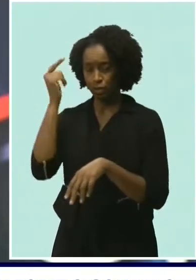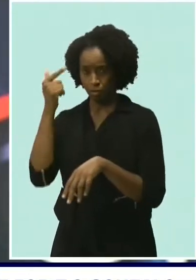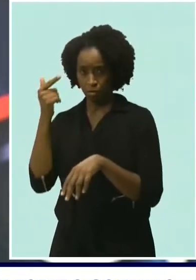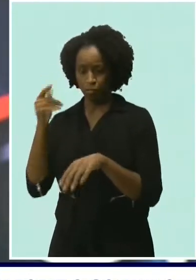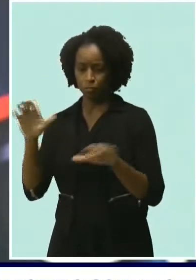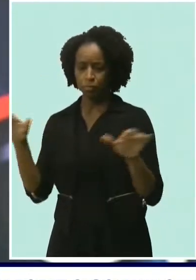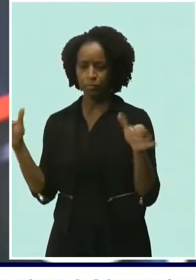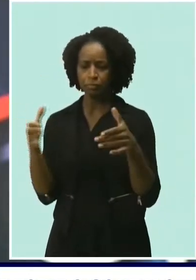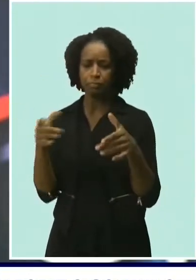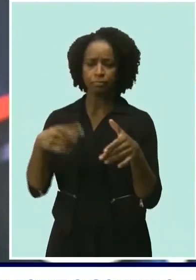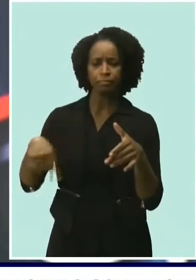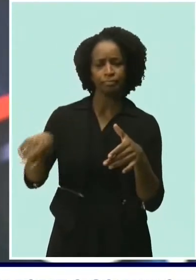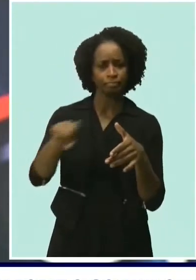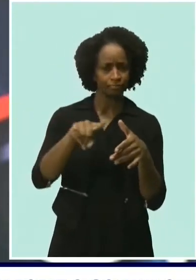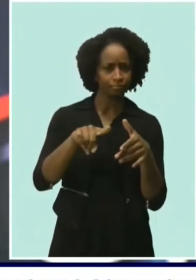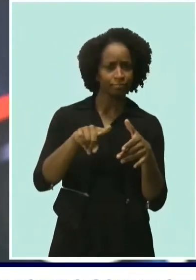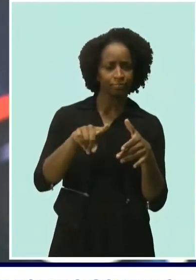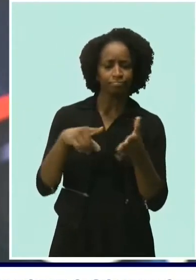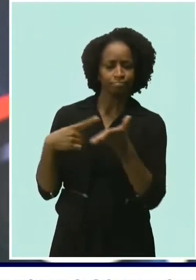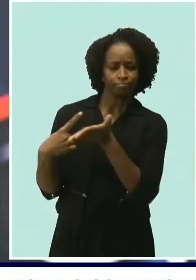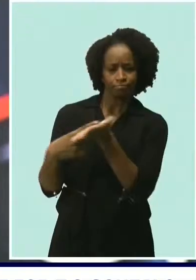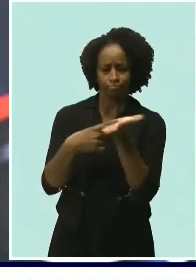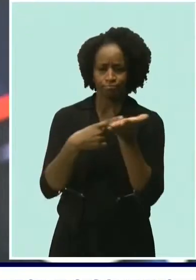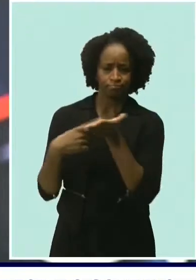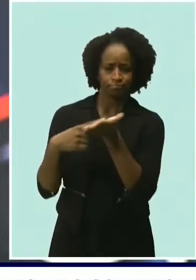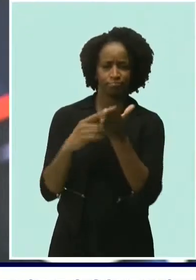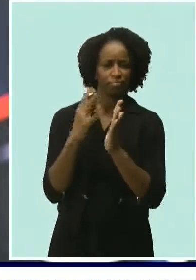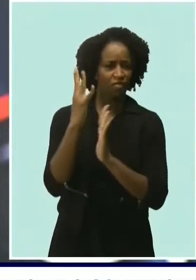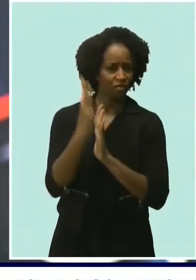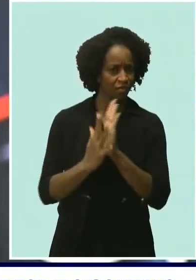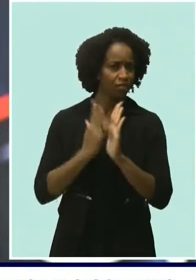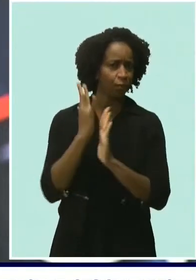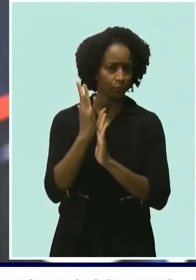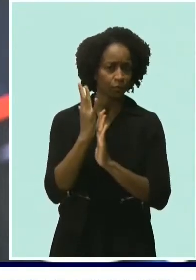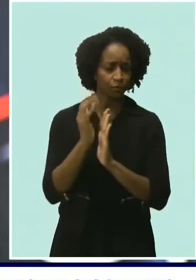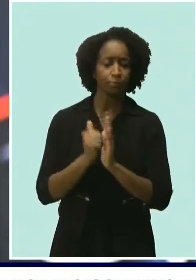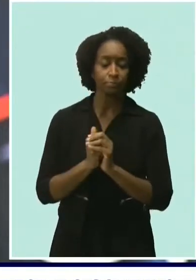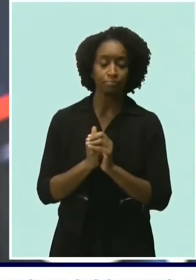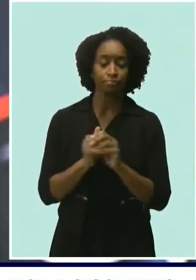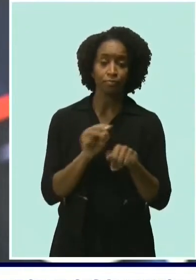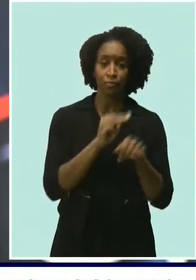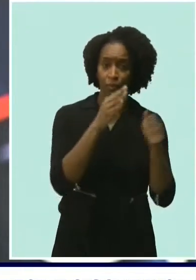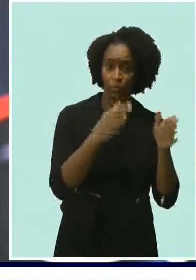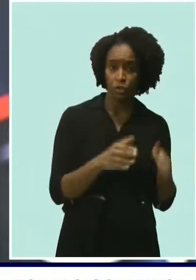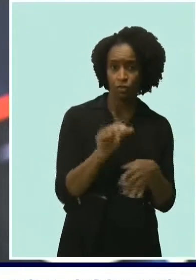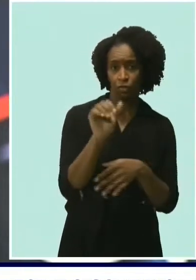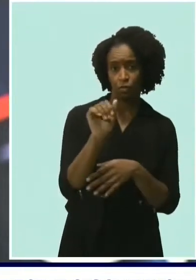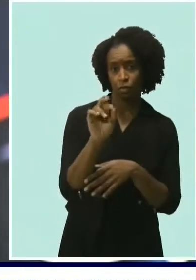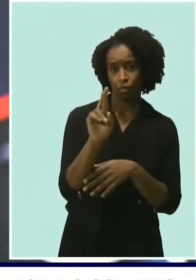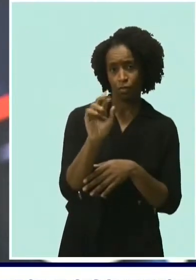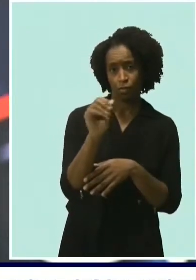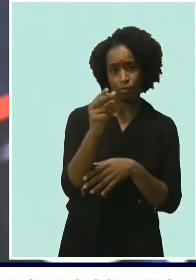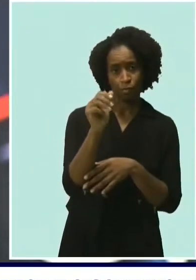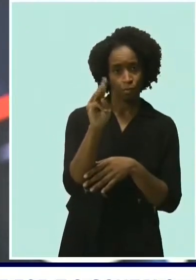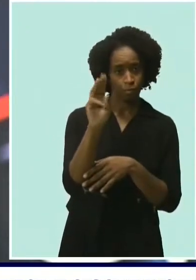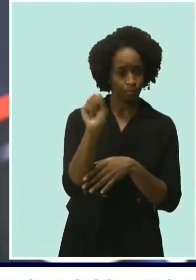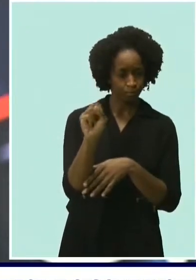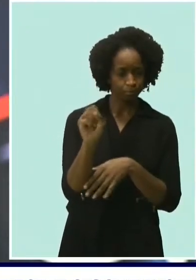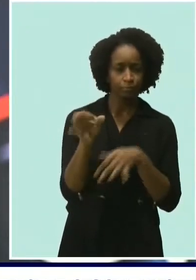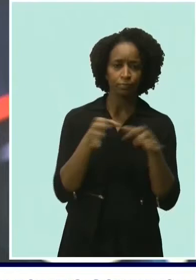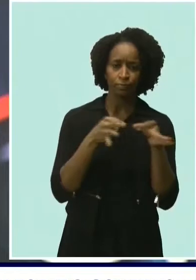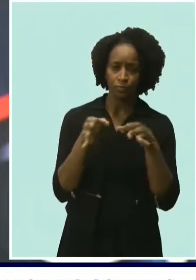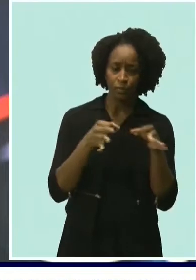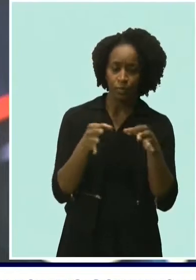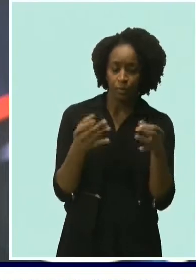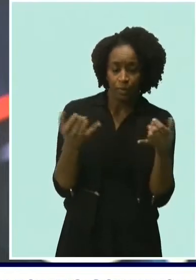disaster preparedness effort for over 5 hours today. Minister Abrams says the country is in a better position now than it was 2 years ago,